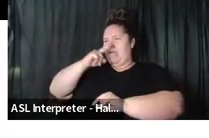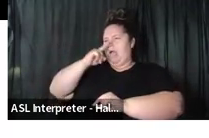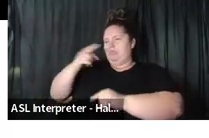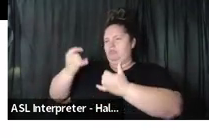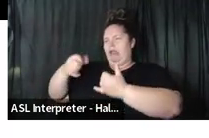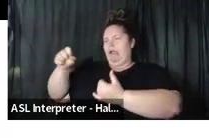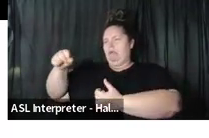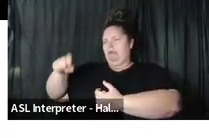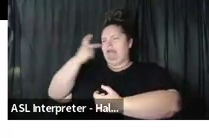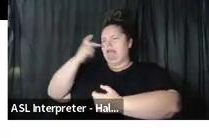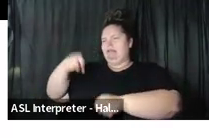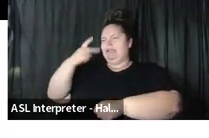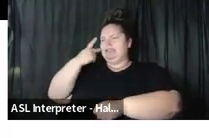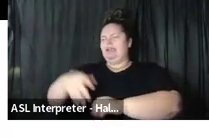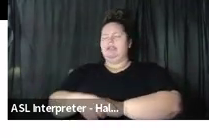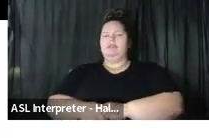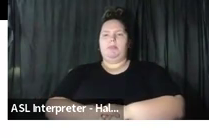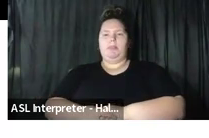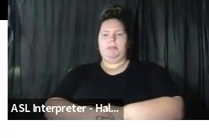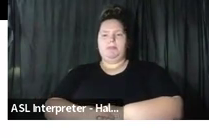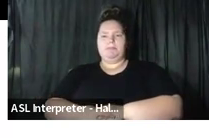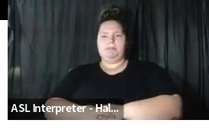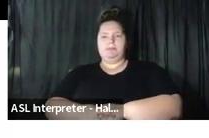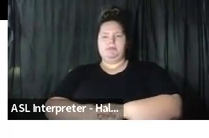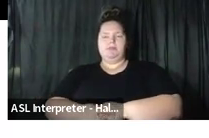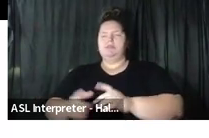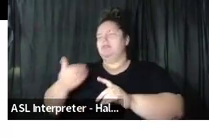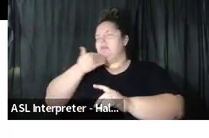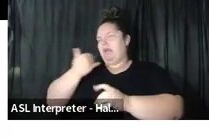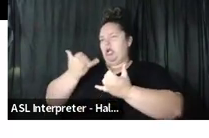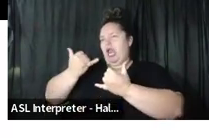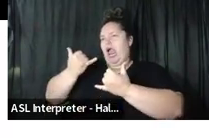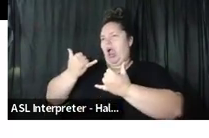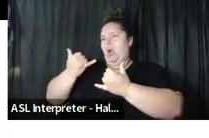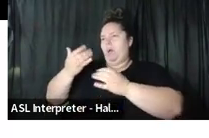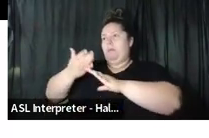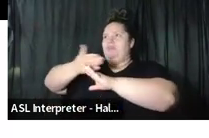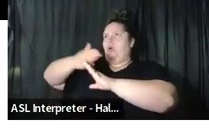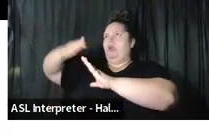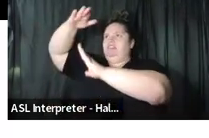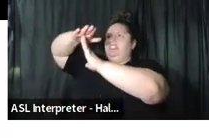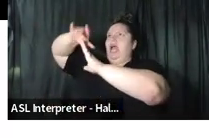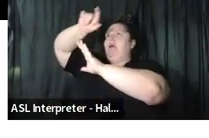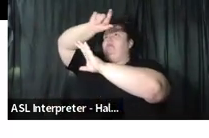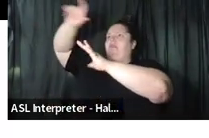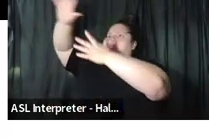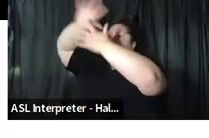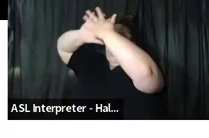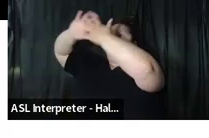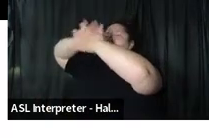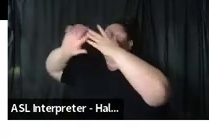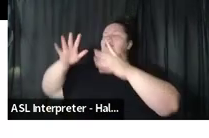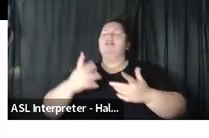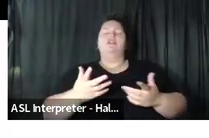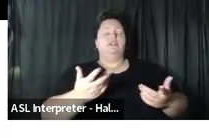Okay. But before it was at the top and kind of covering things, but it's better. Yeah. Now. I'm sorry. Usually it doesn't show. Awesome. So our